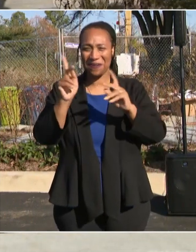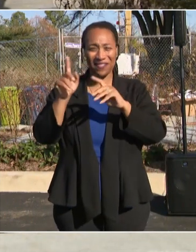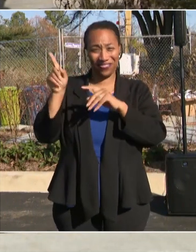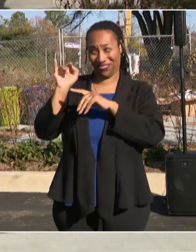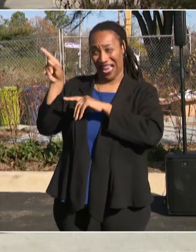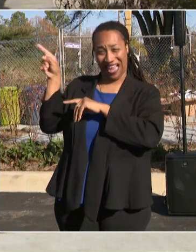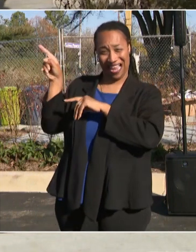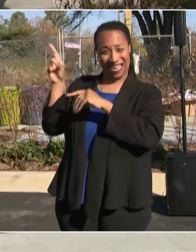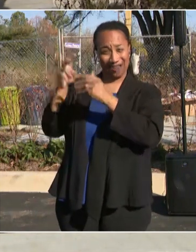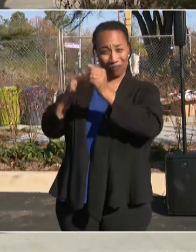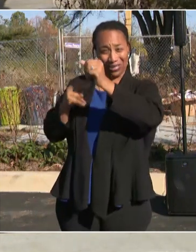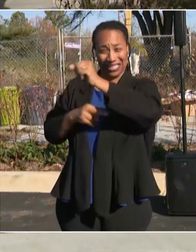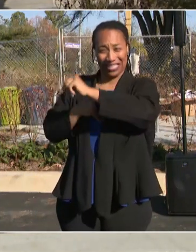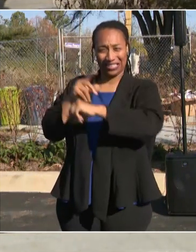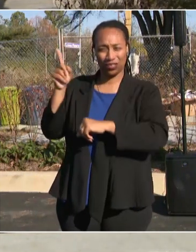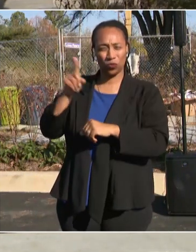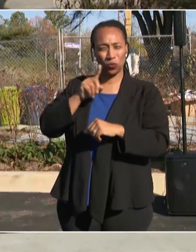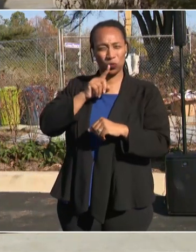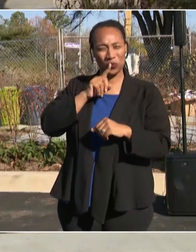it represents